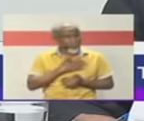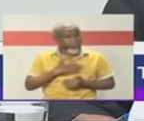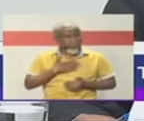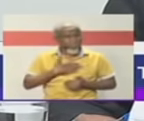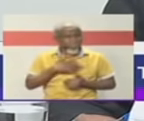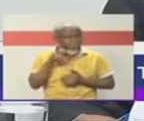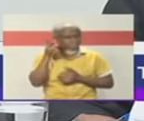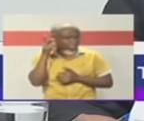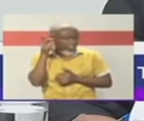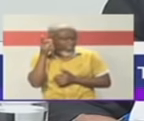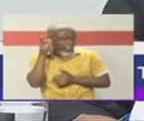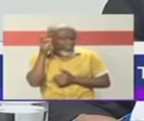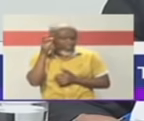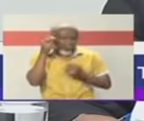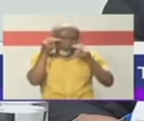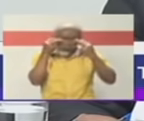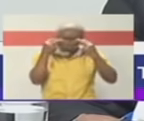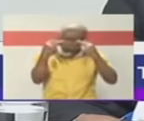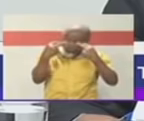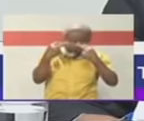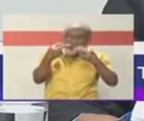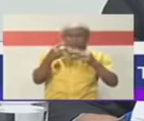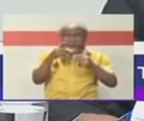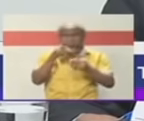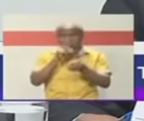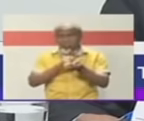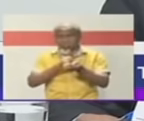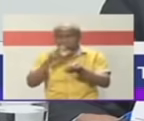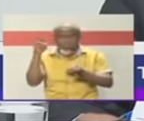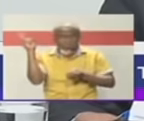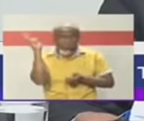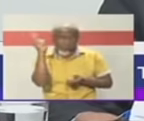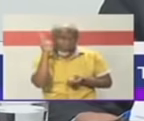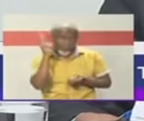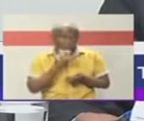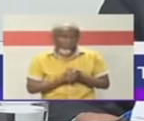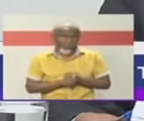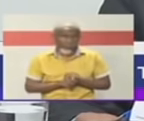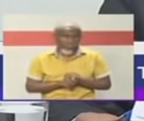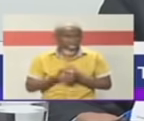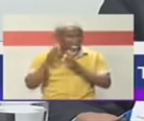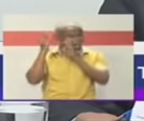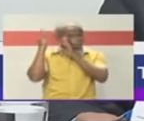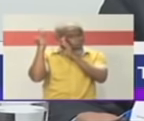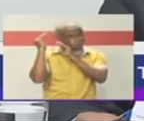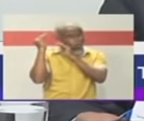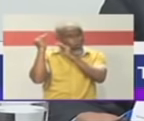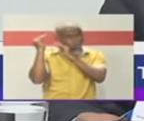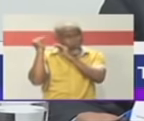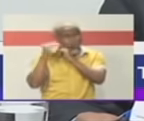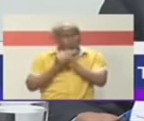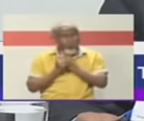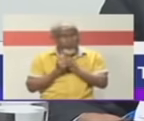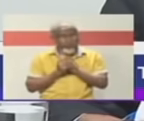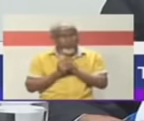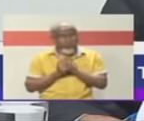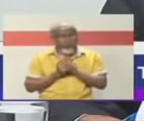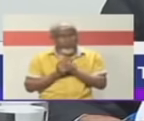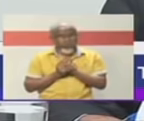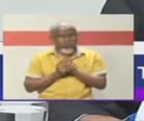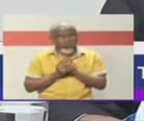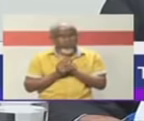Dr. Richards on her data point. And let us hope that this data point is not a predictor of things to